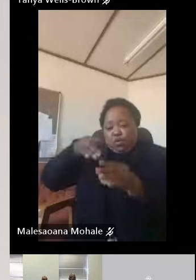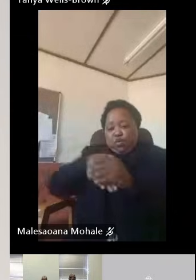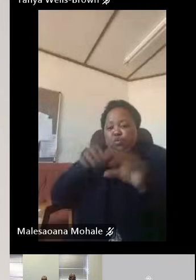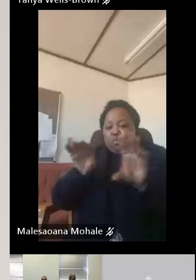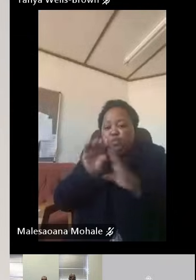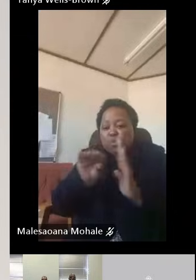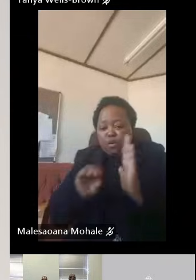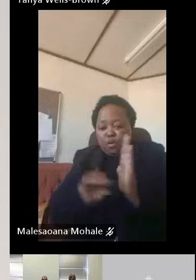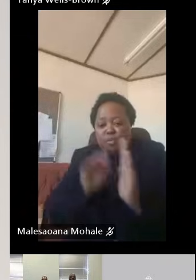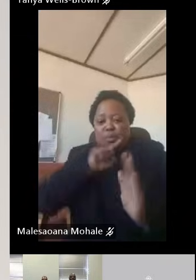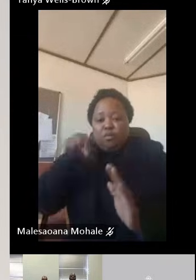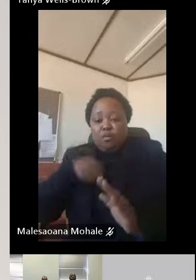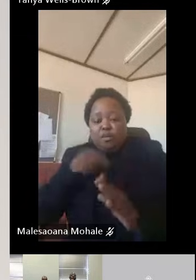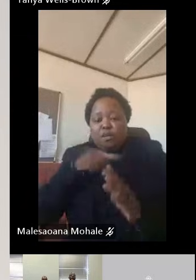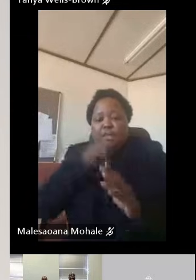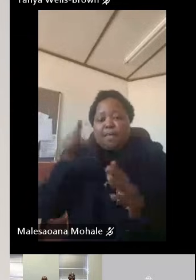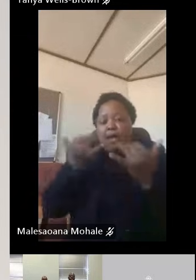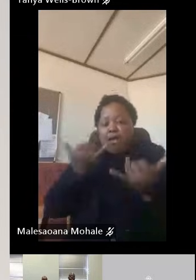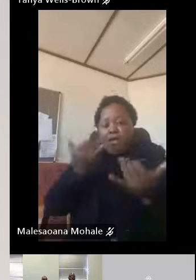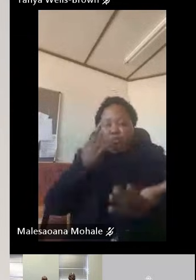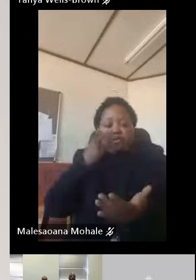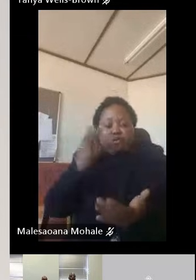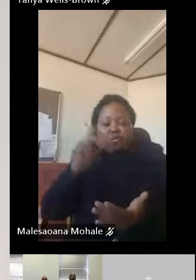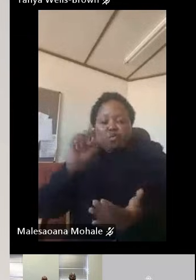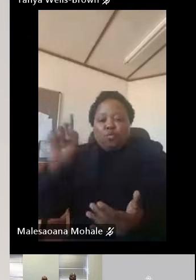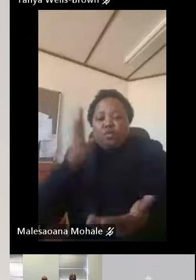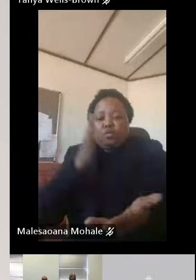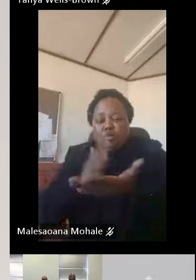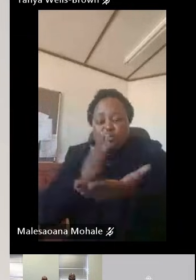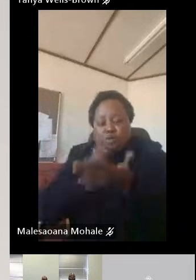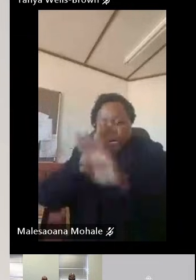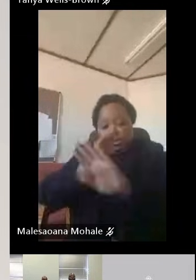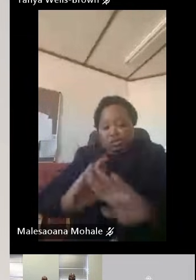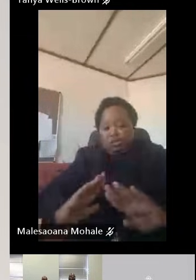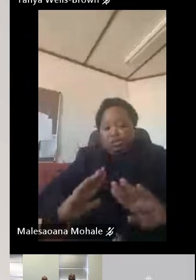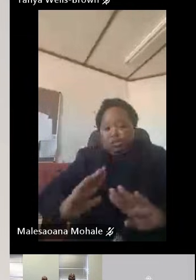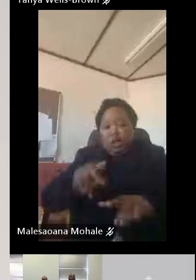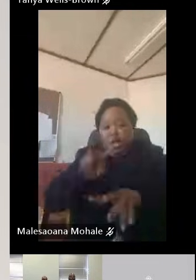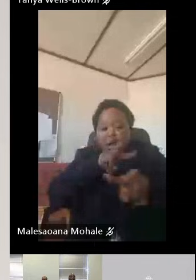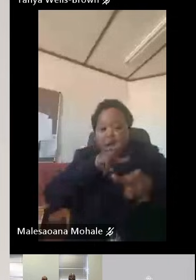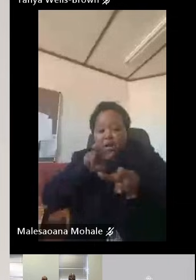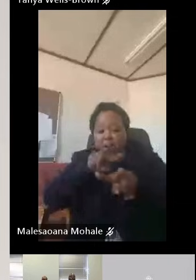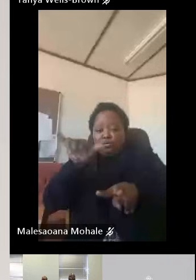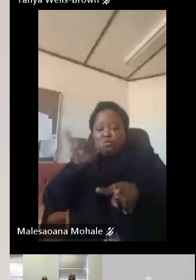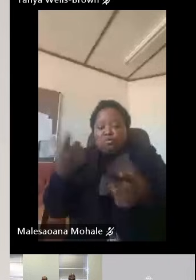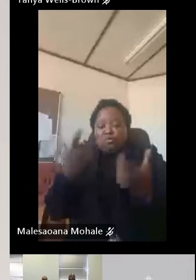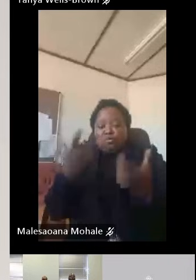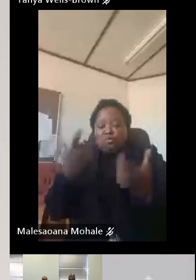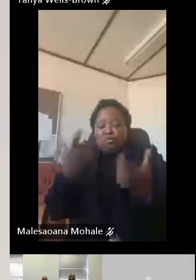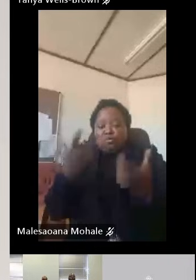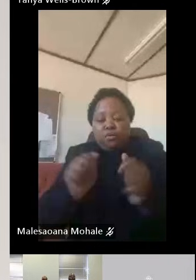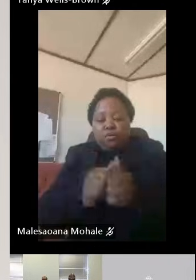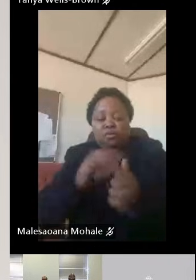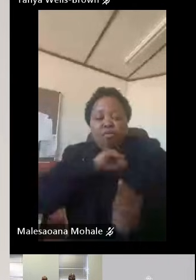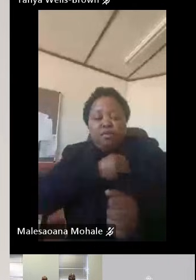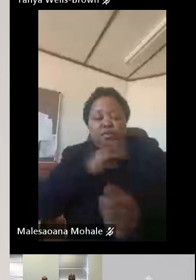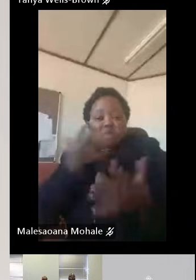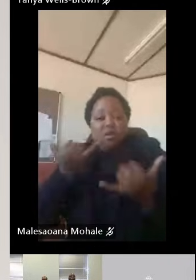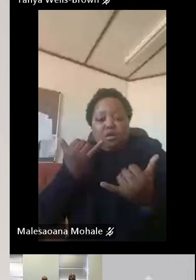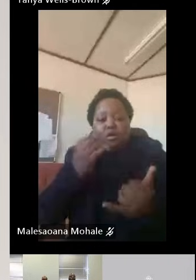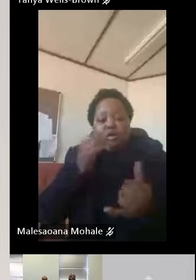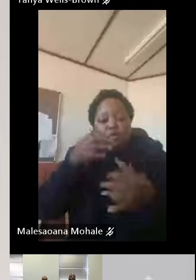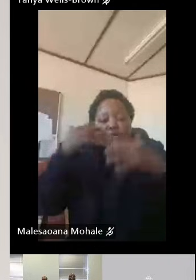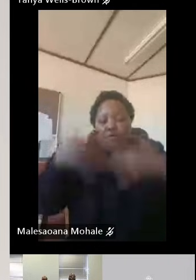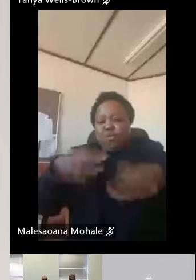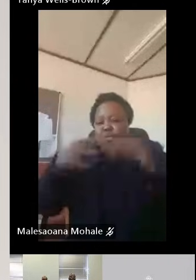And now also looking at the situational analysis that was being made, now persons with disabilities are highly vulnerable.